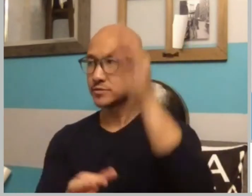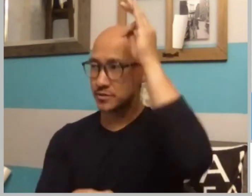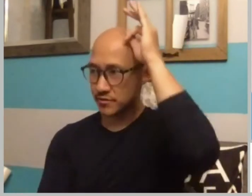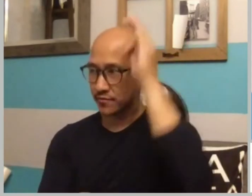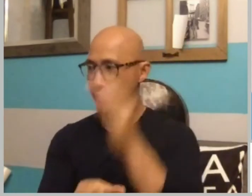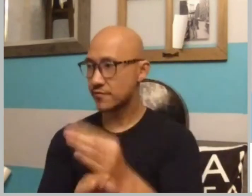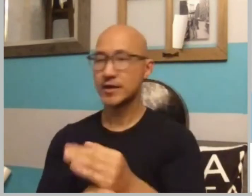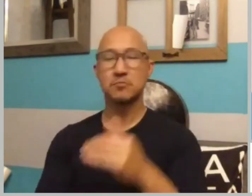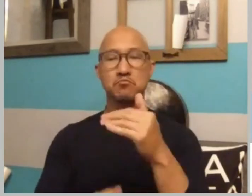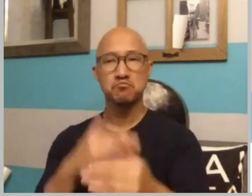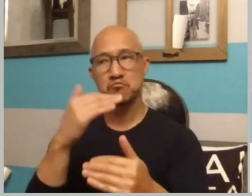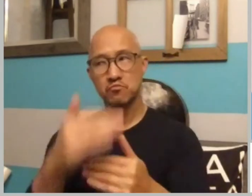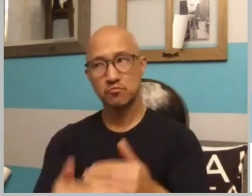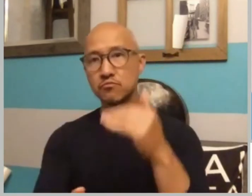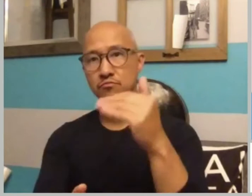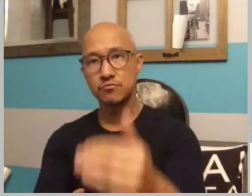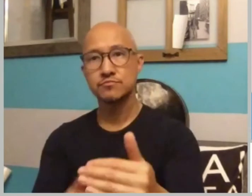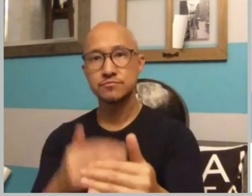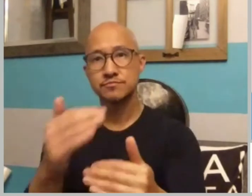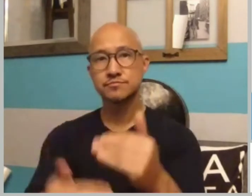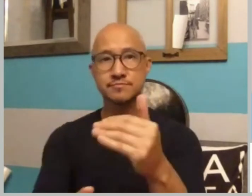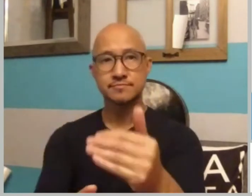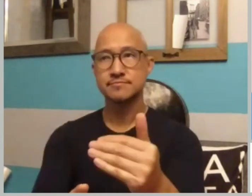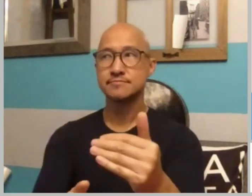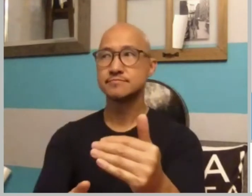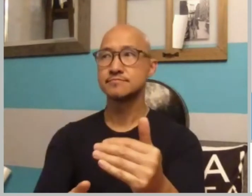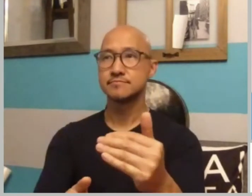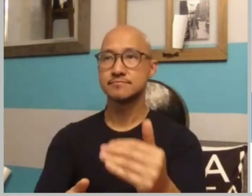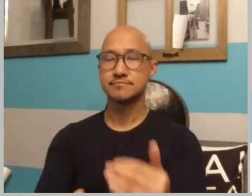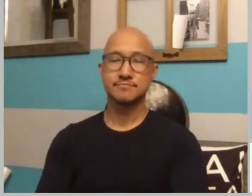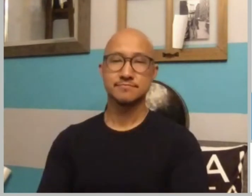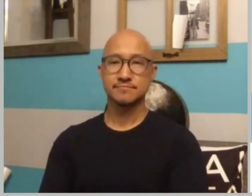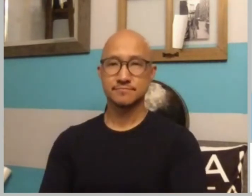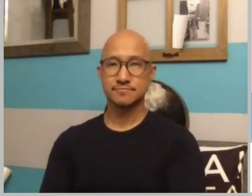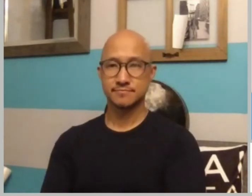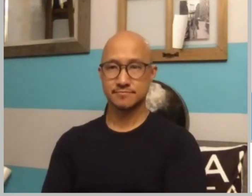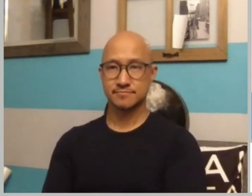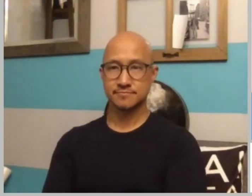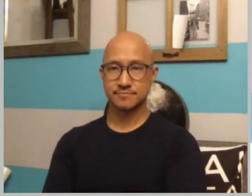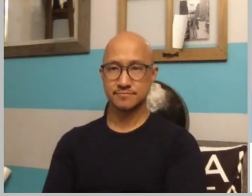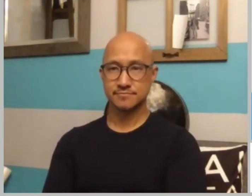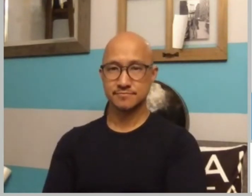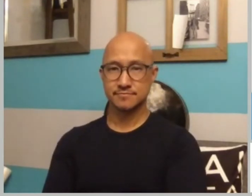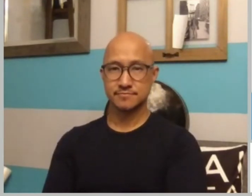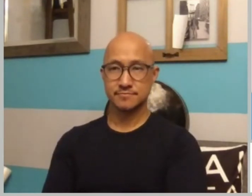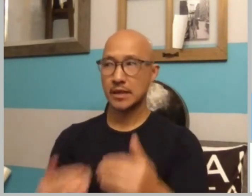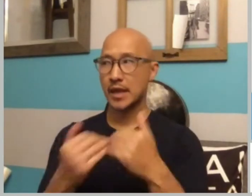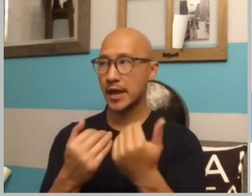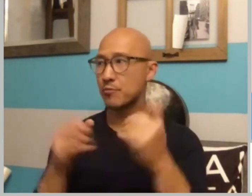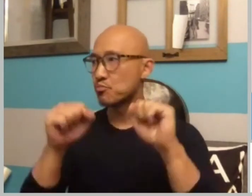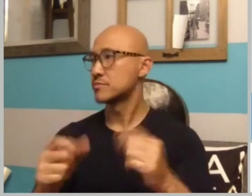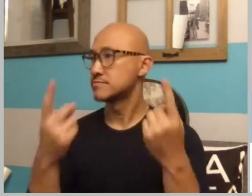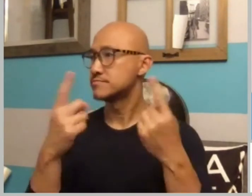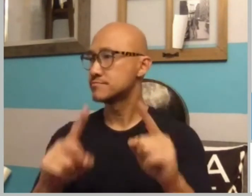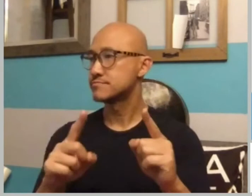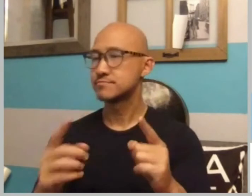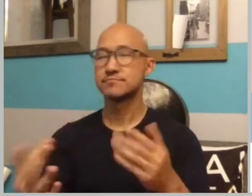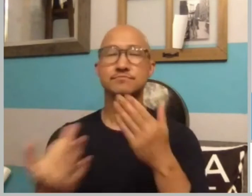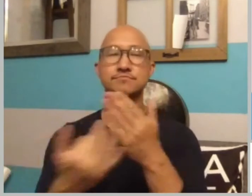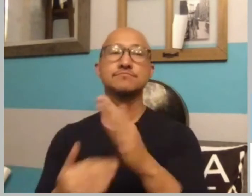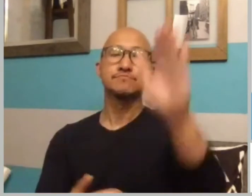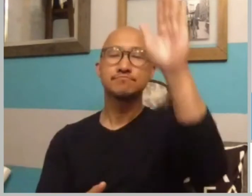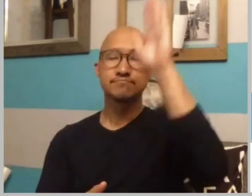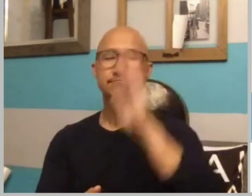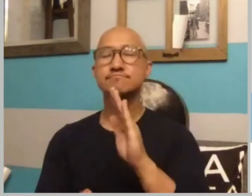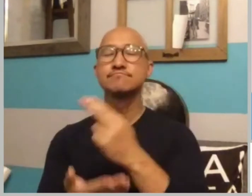kindness. And he speaks about how you can first do that, right? The divine power that God has given you. And then the second theme